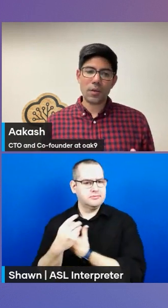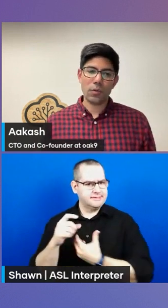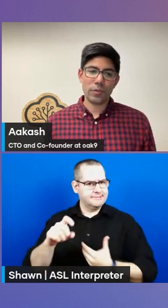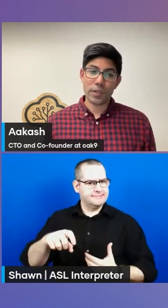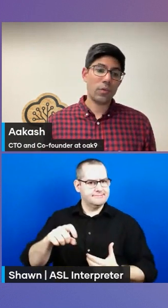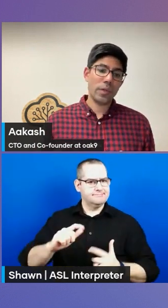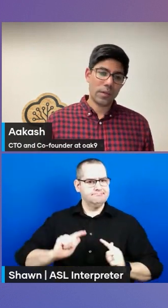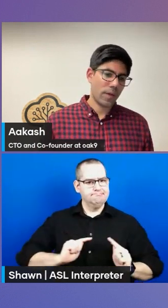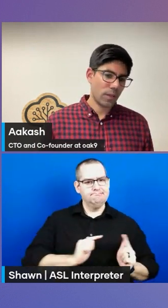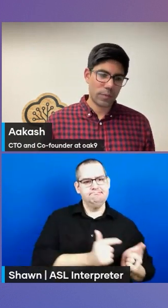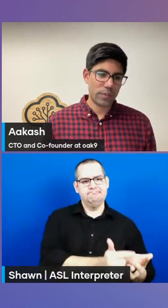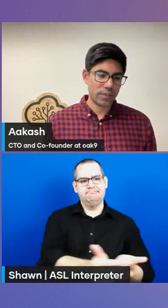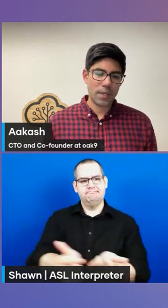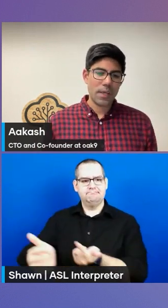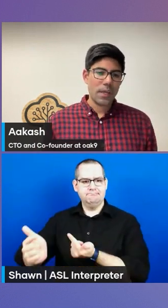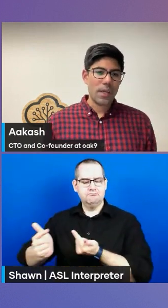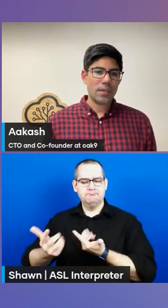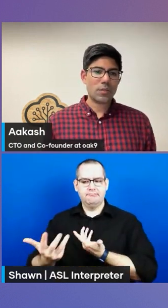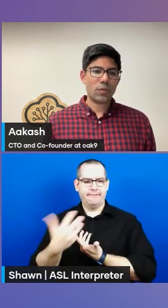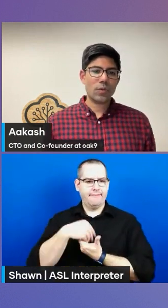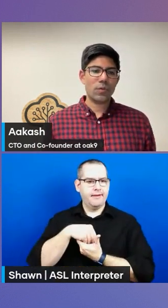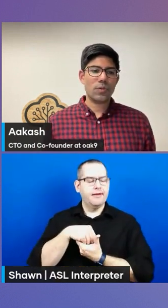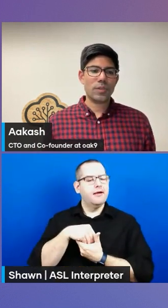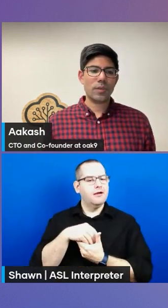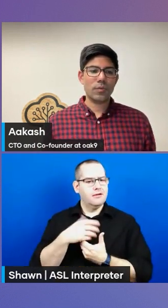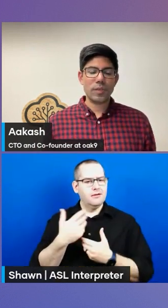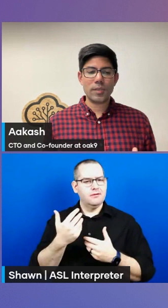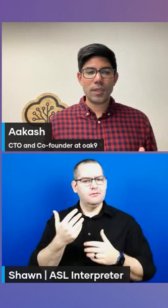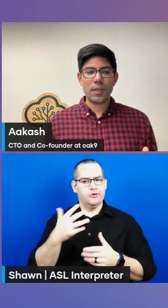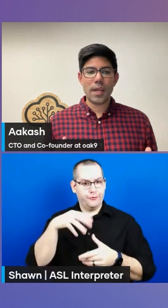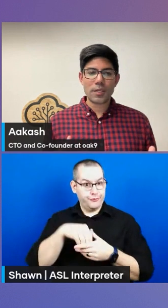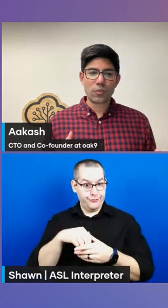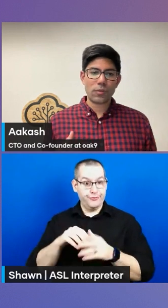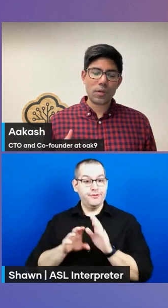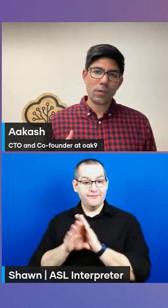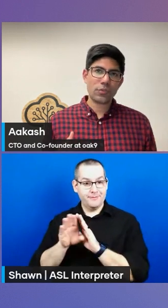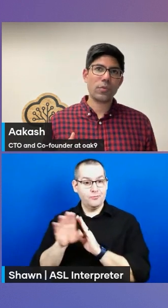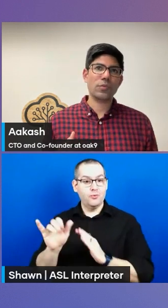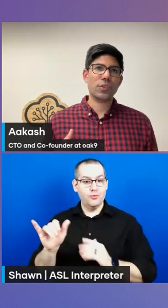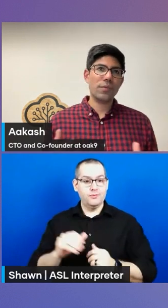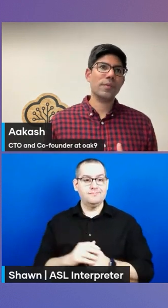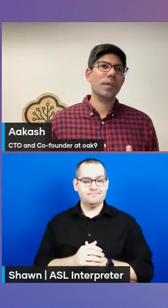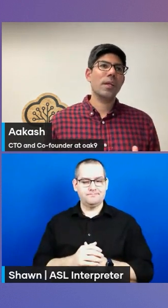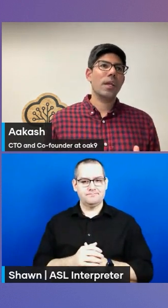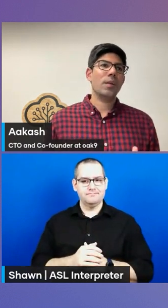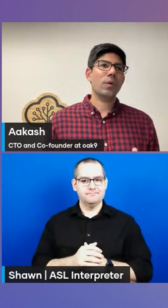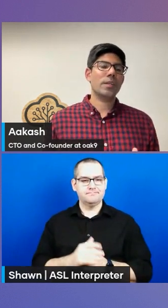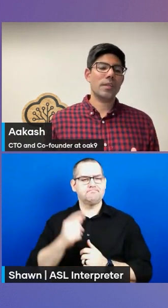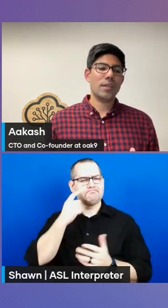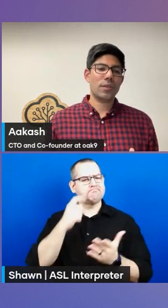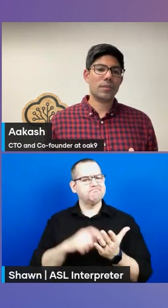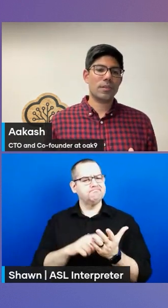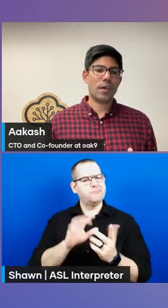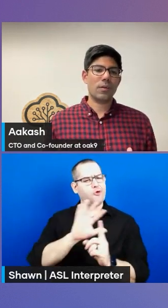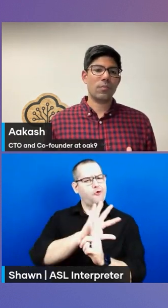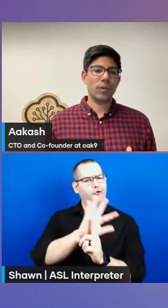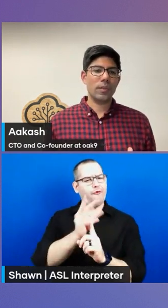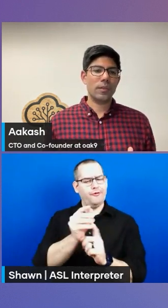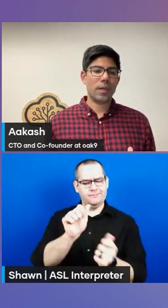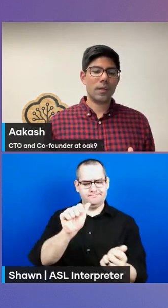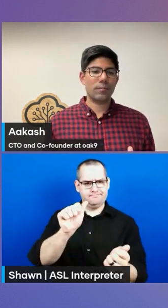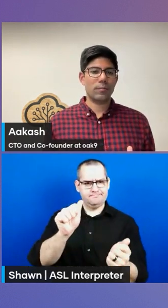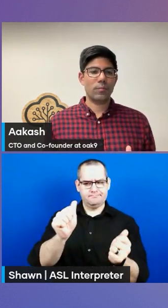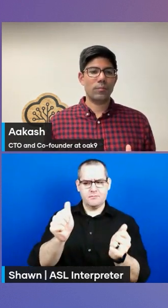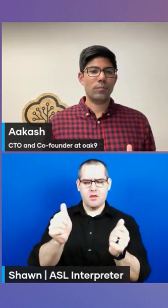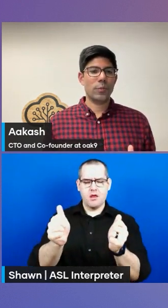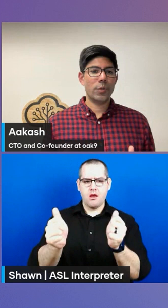different stakeholders, including developers. And so you just see a natural cultural shift in organizations that are really